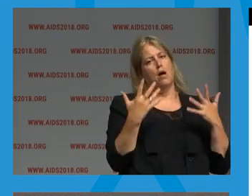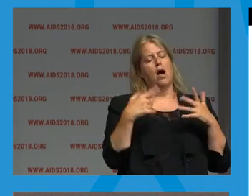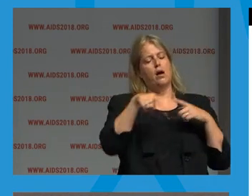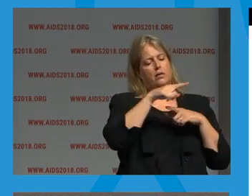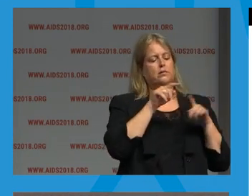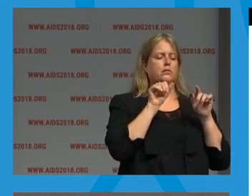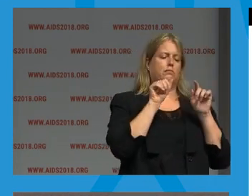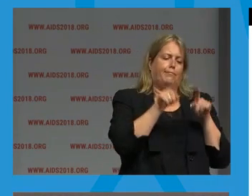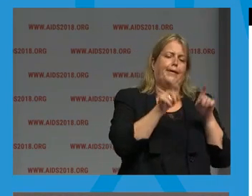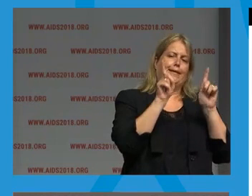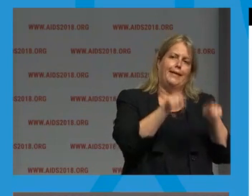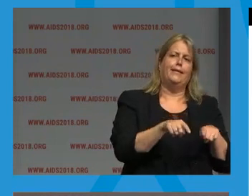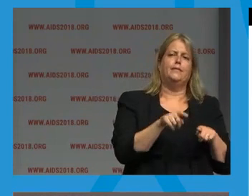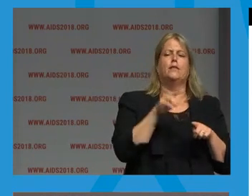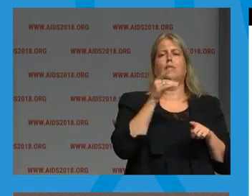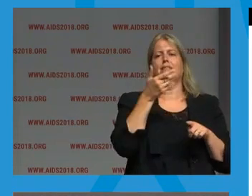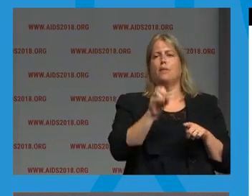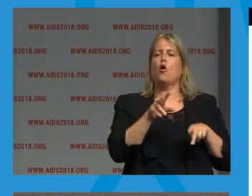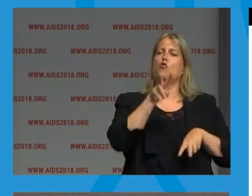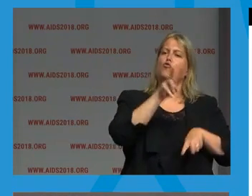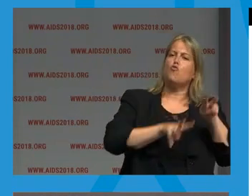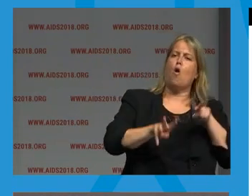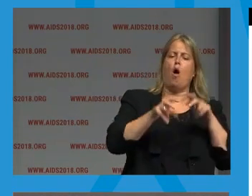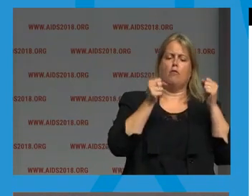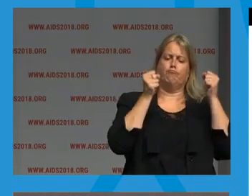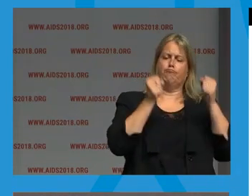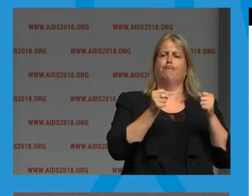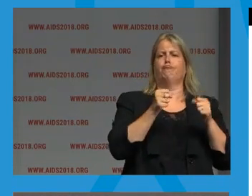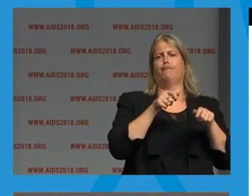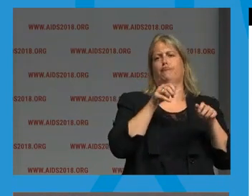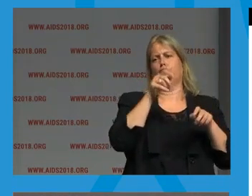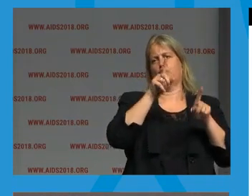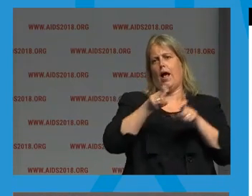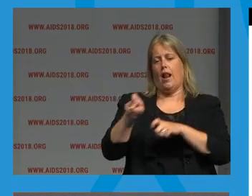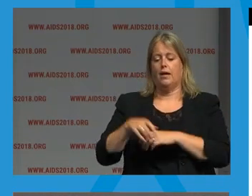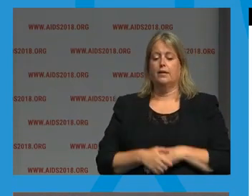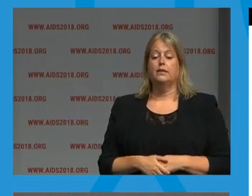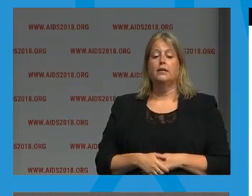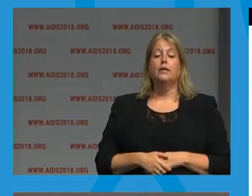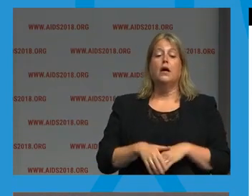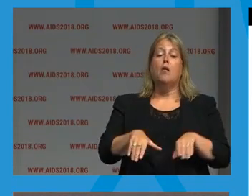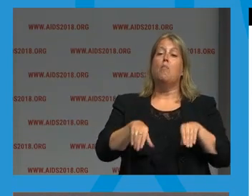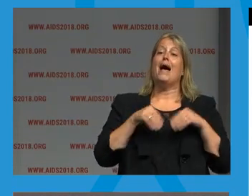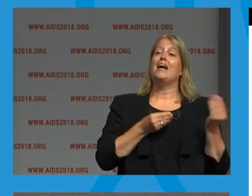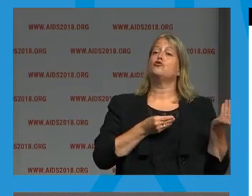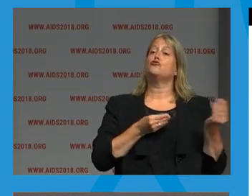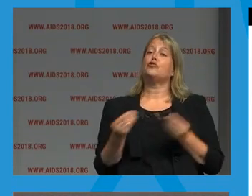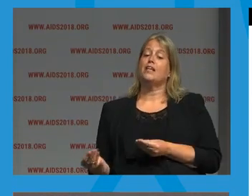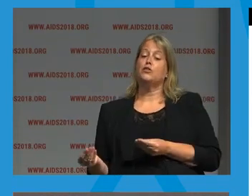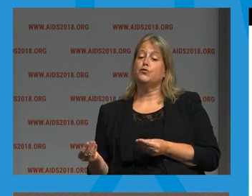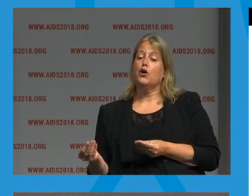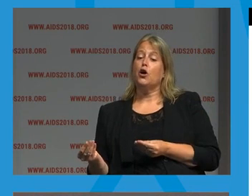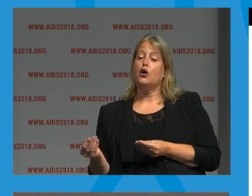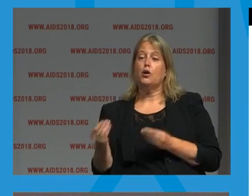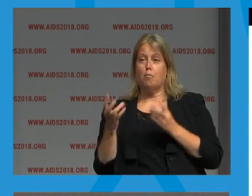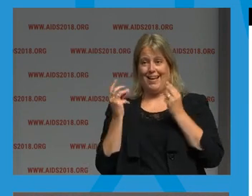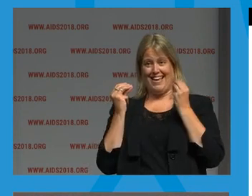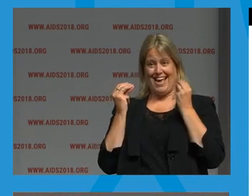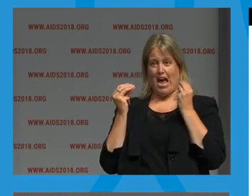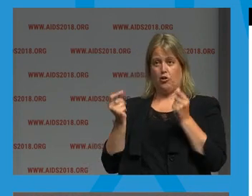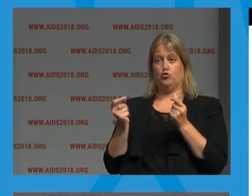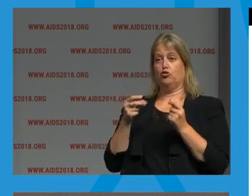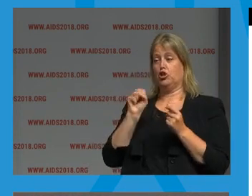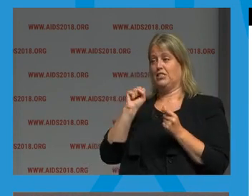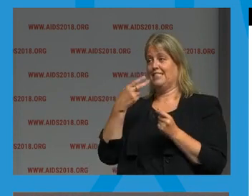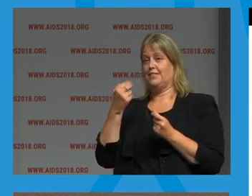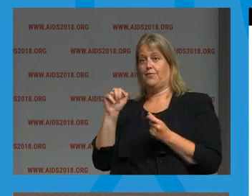randomized, placebo-controlled trial. Now, passive transfer of anti-HIV antibodies during acute